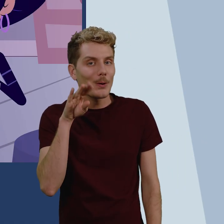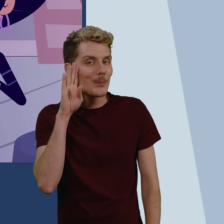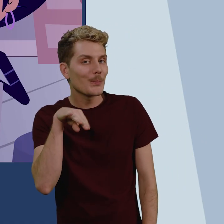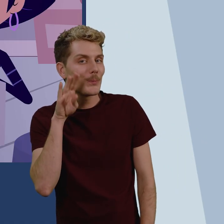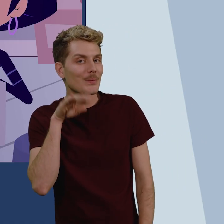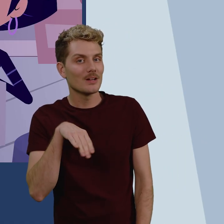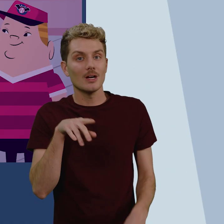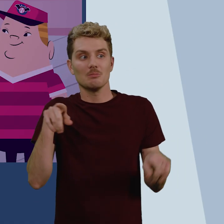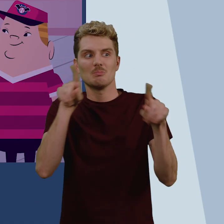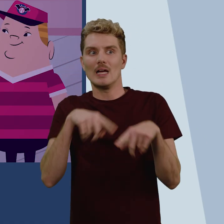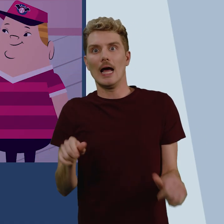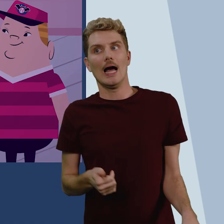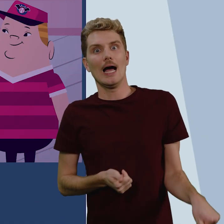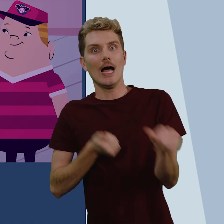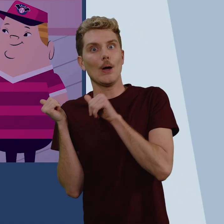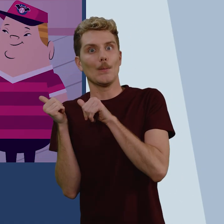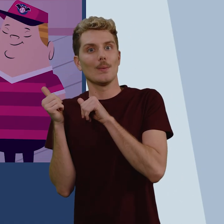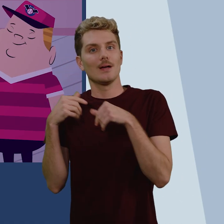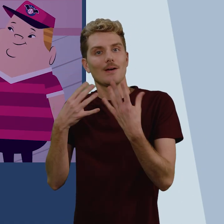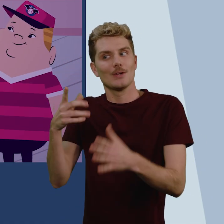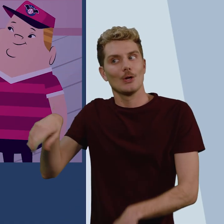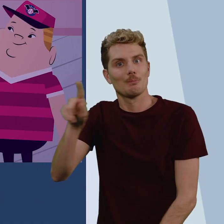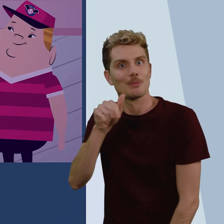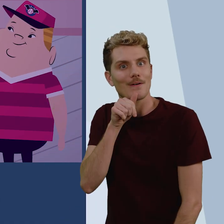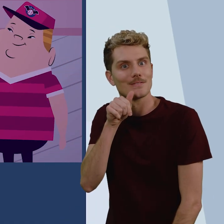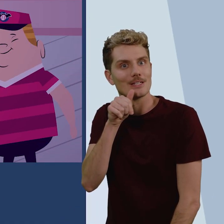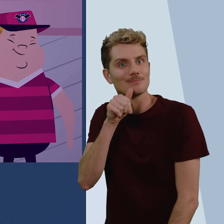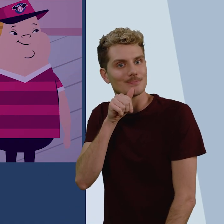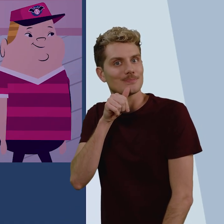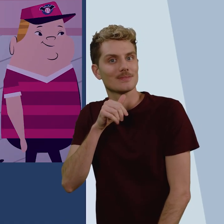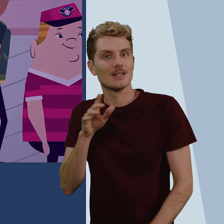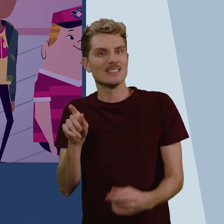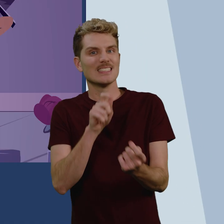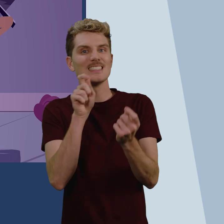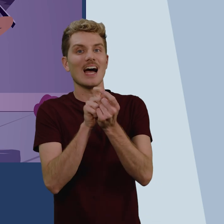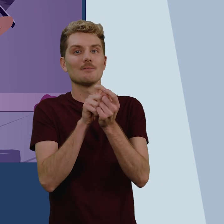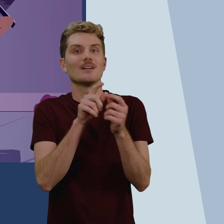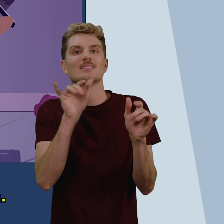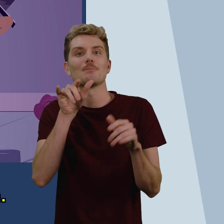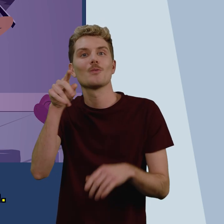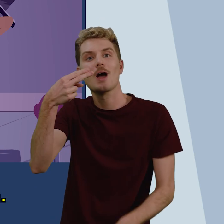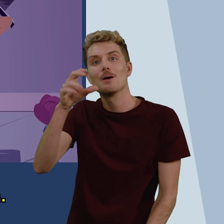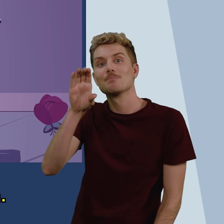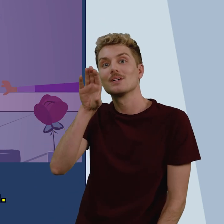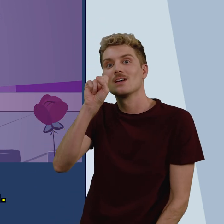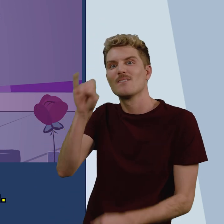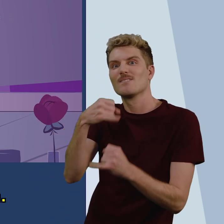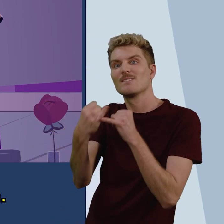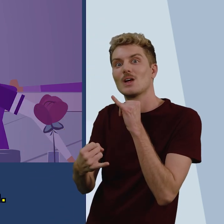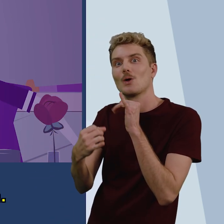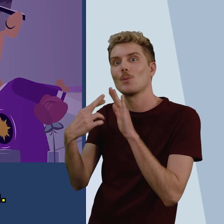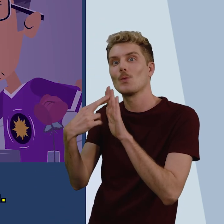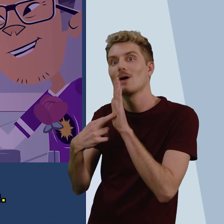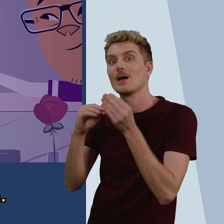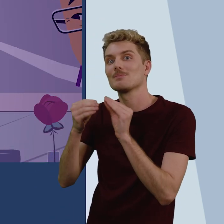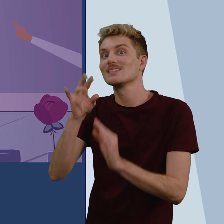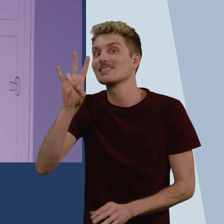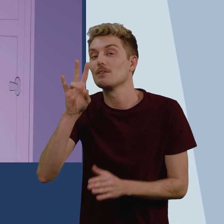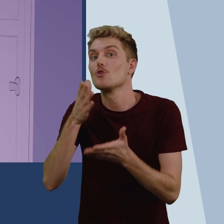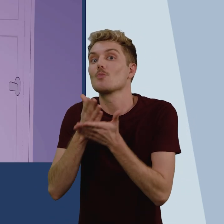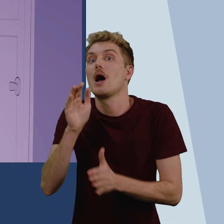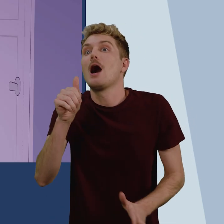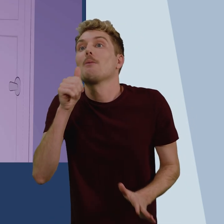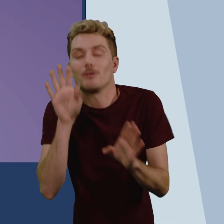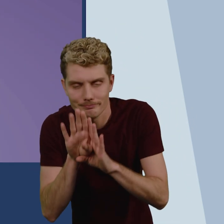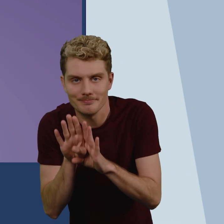I know. Okay, everyone out. Let's give them their privacy. Exactly. HCBS Final Rule number 7. Right